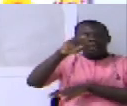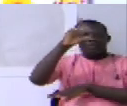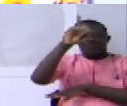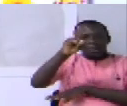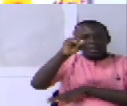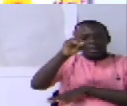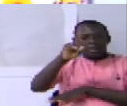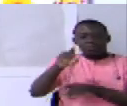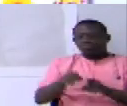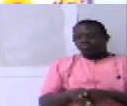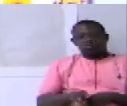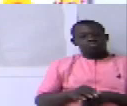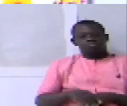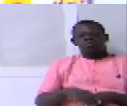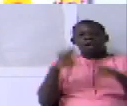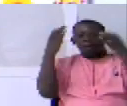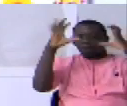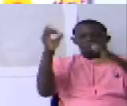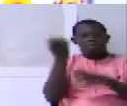What's the problem?